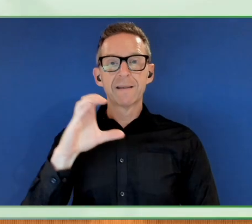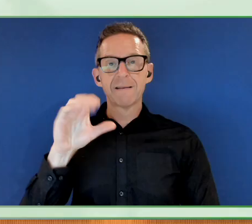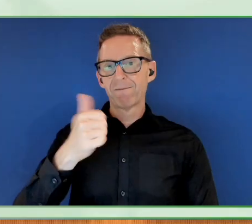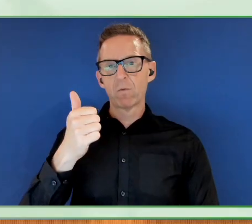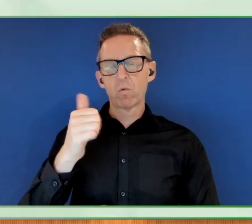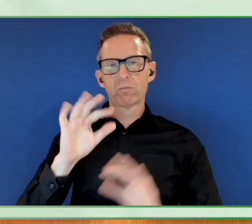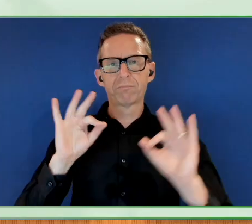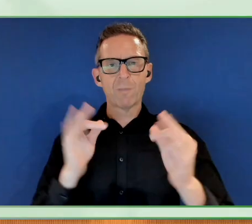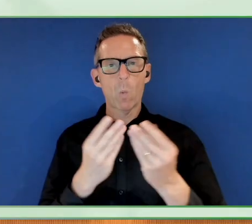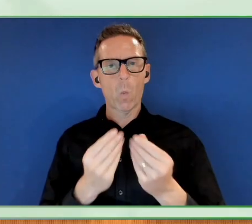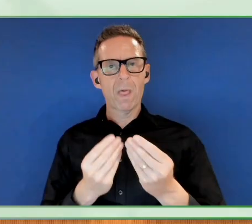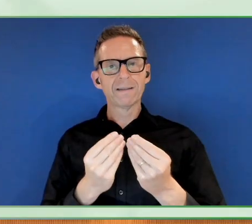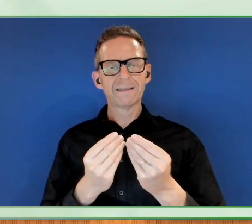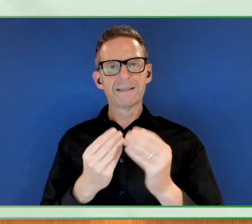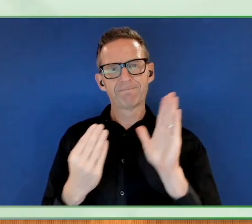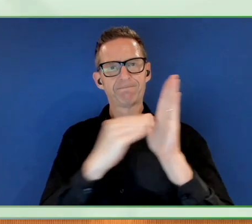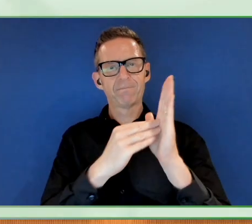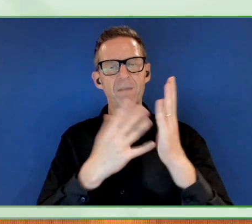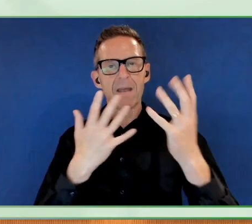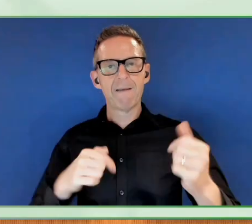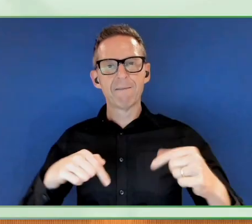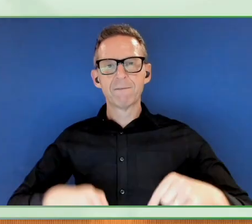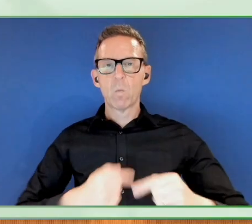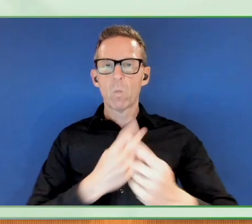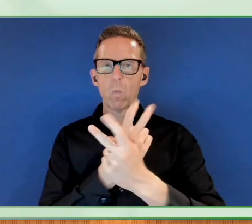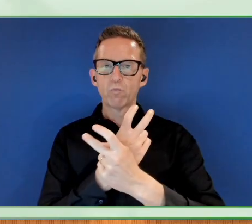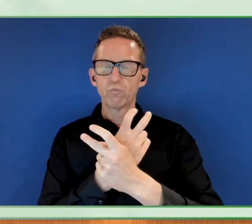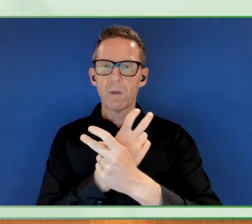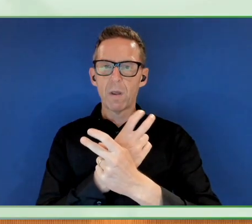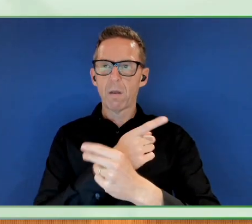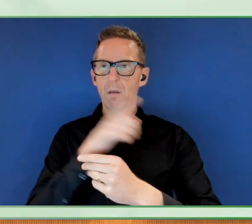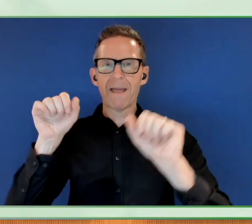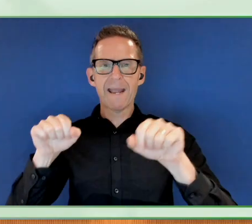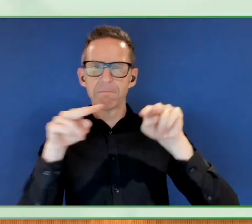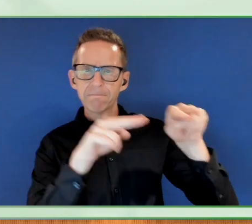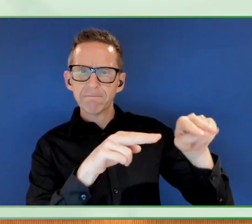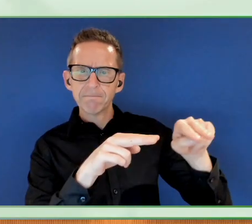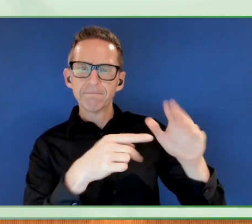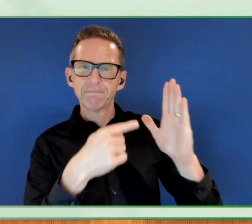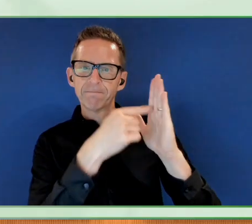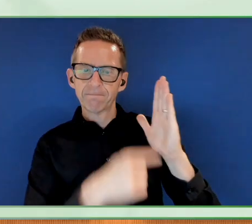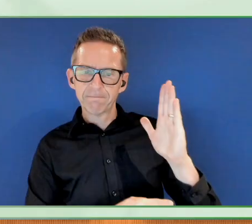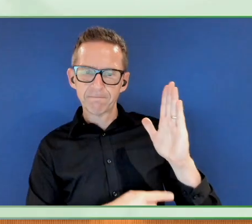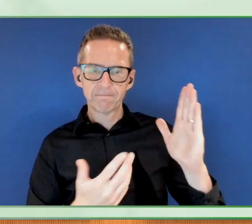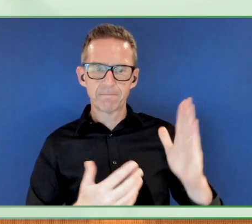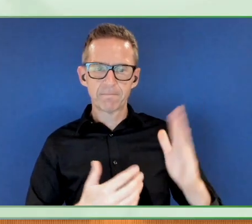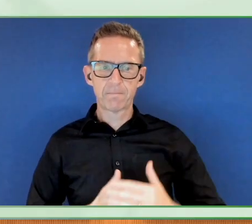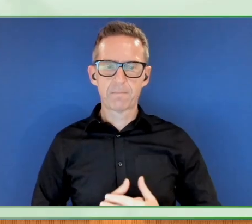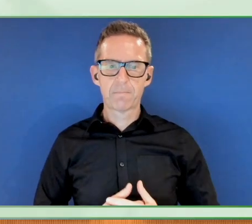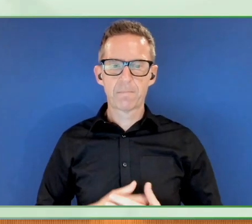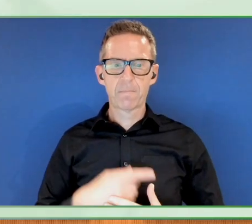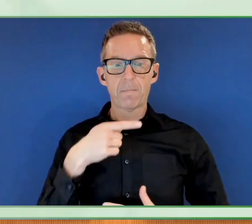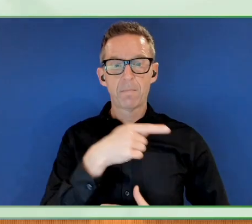web accessibility visible to the outside world according to the WCAG criteria. This official certificate is intended